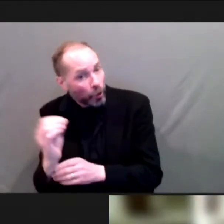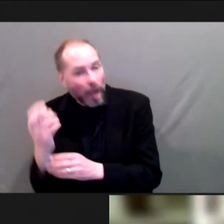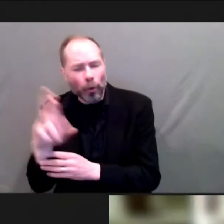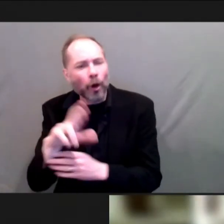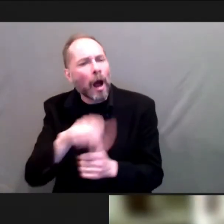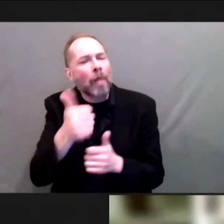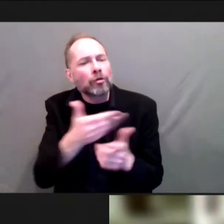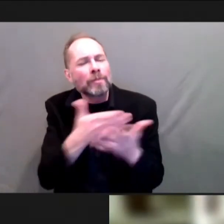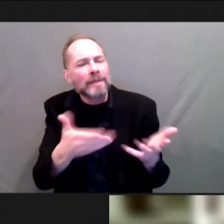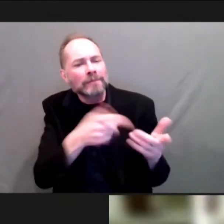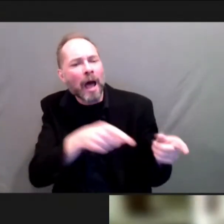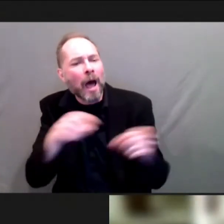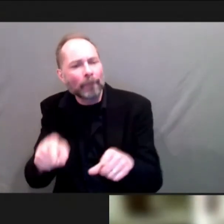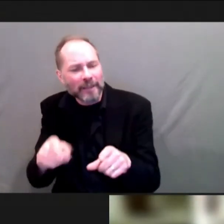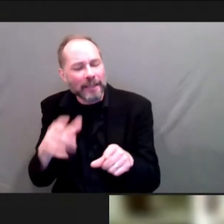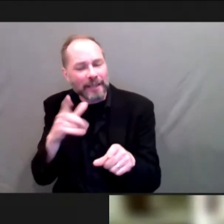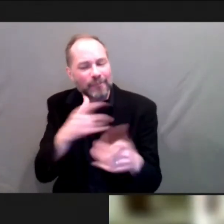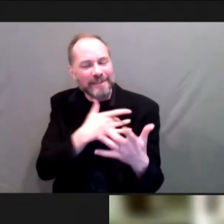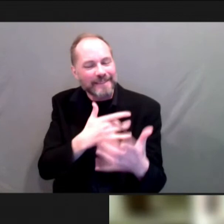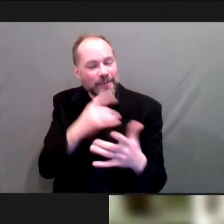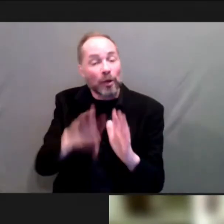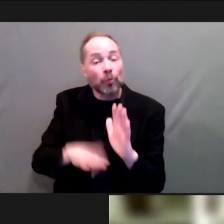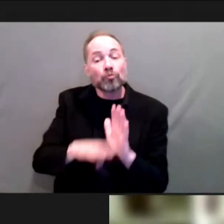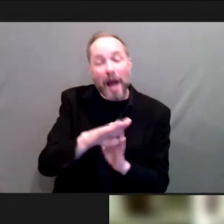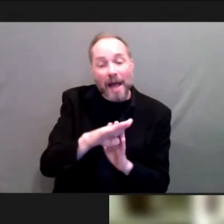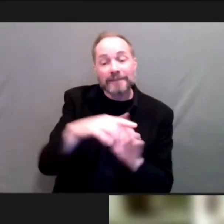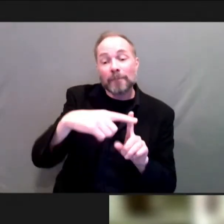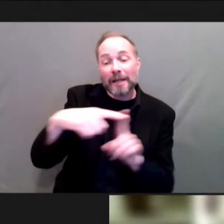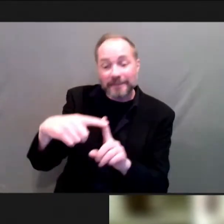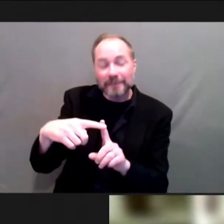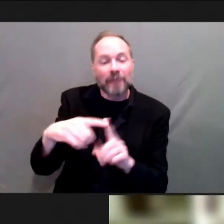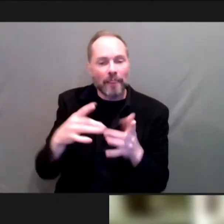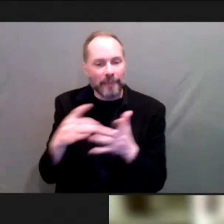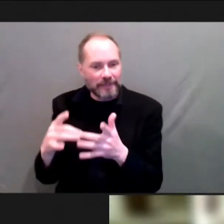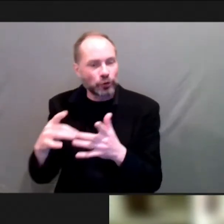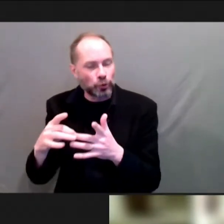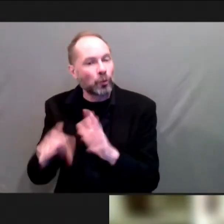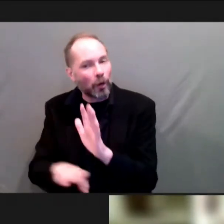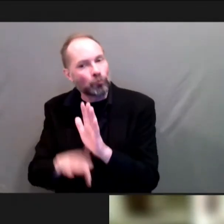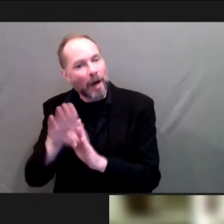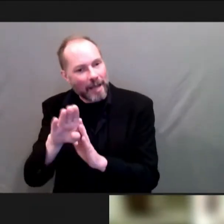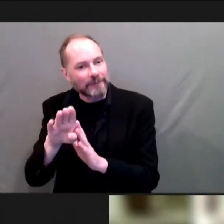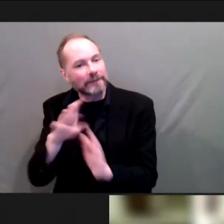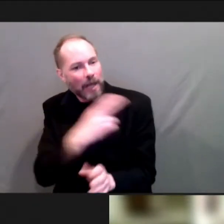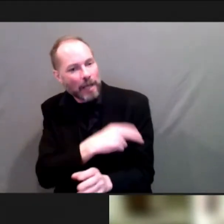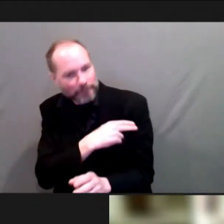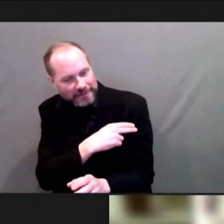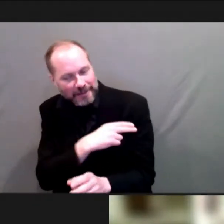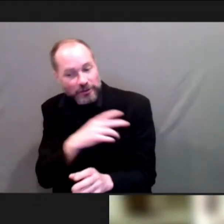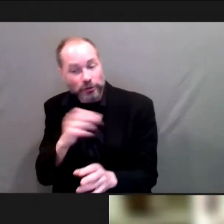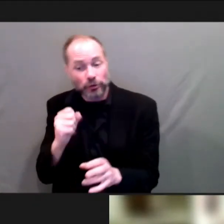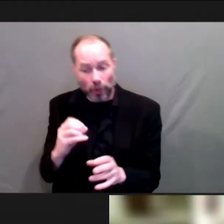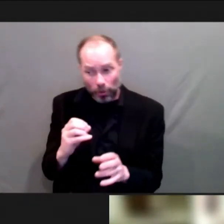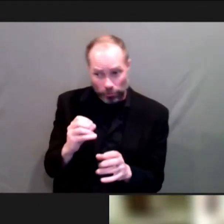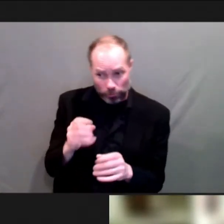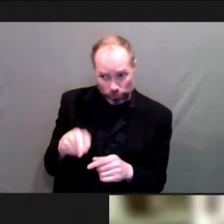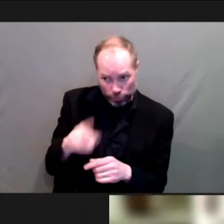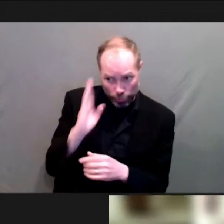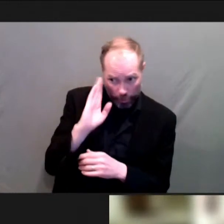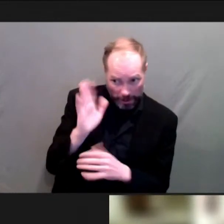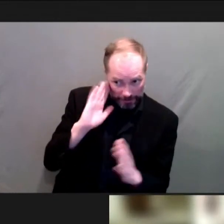And usually a rise in positivity rates leads to a rise in hospitalization soon after. Are you expecting that